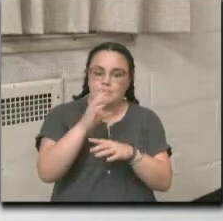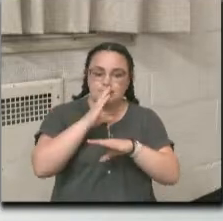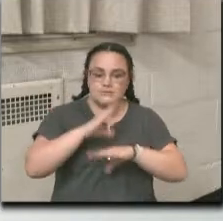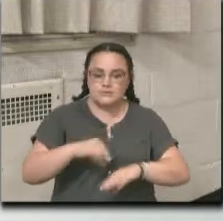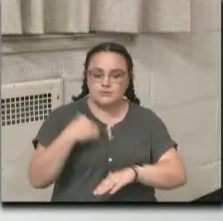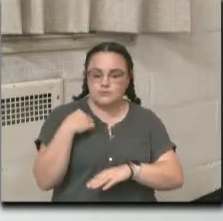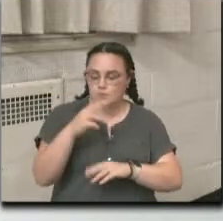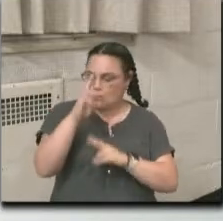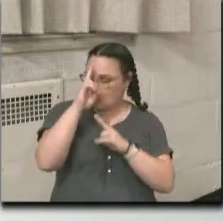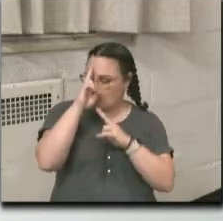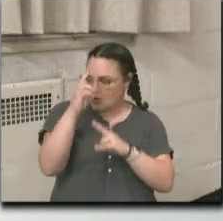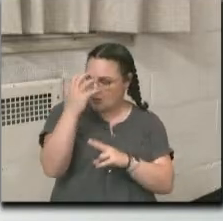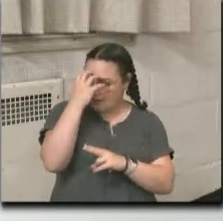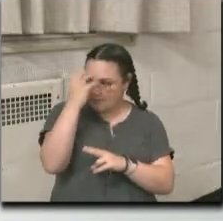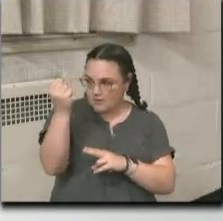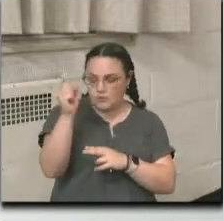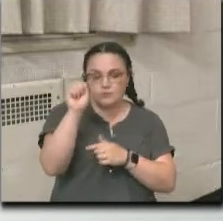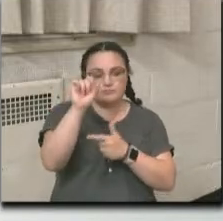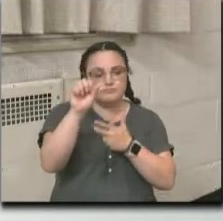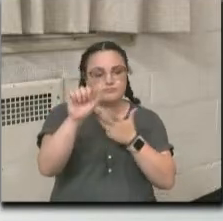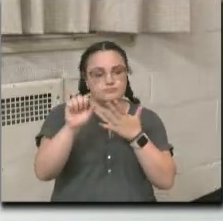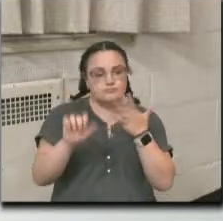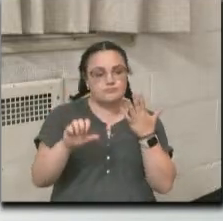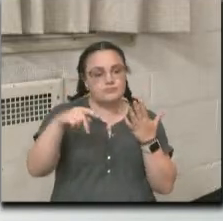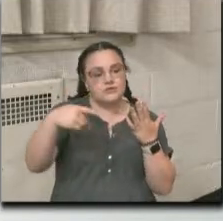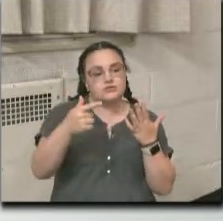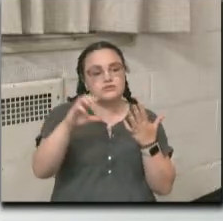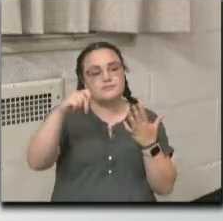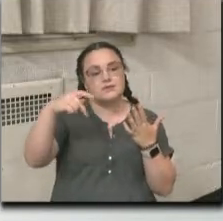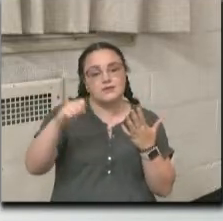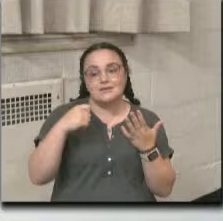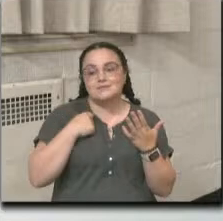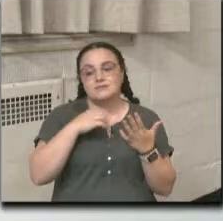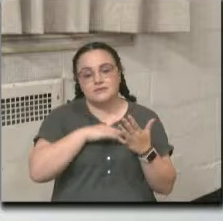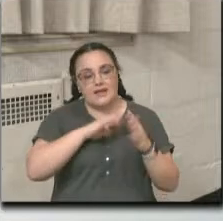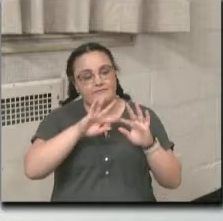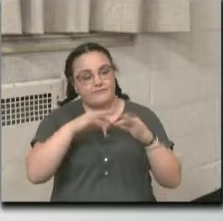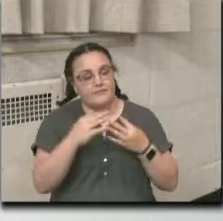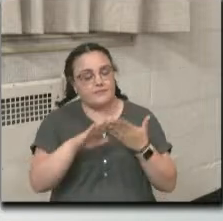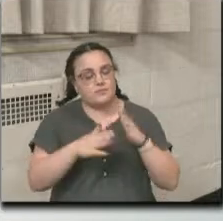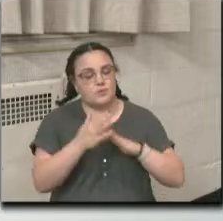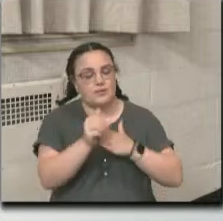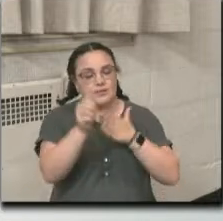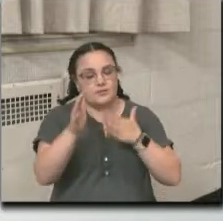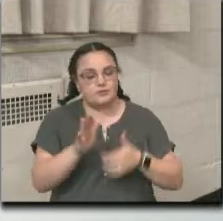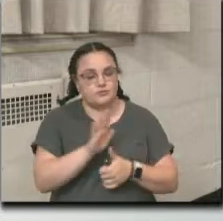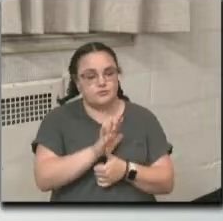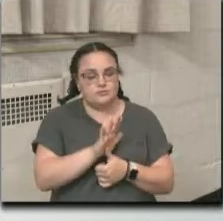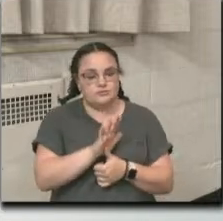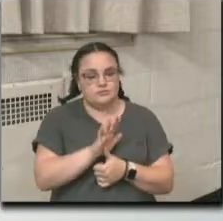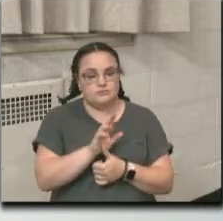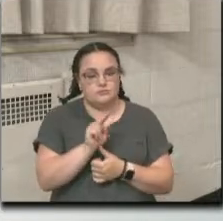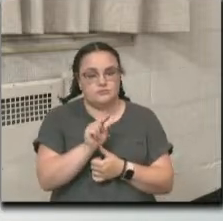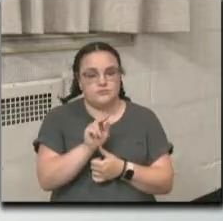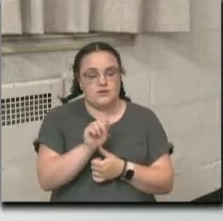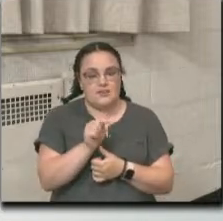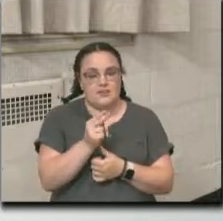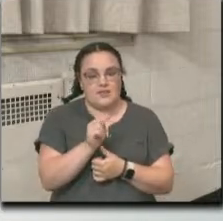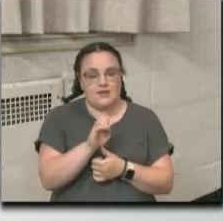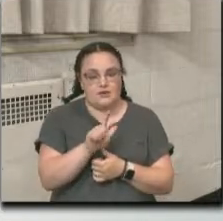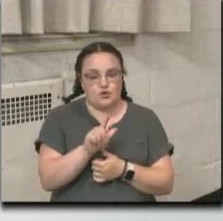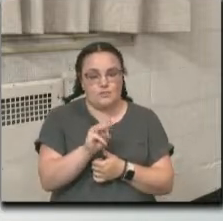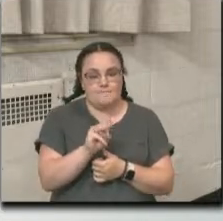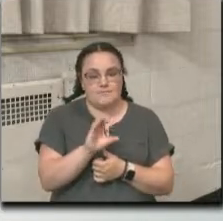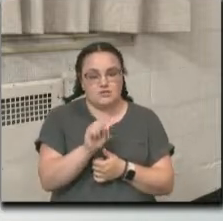the memory of the following PGCPS staff and family and community leaders. Nathaniel